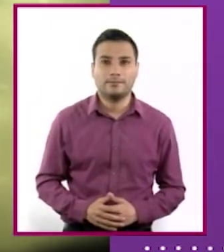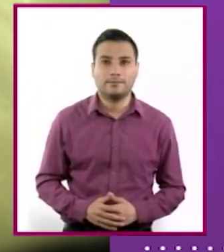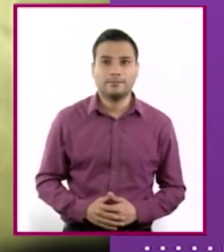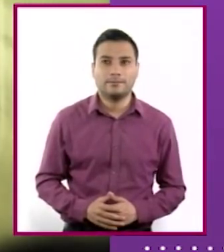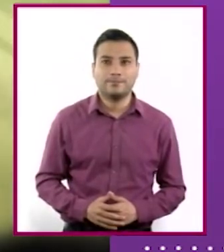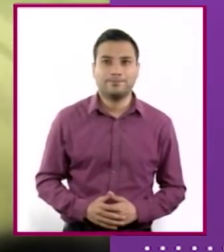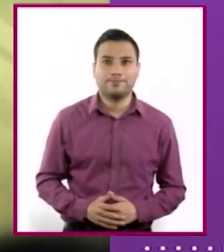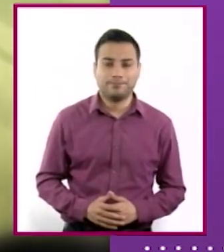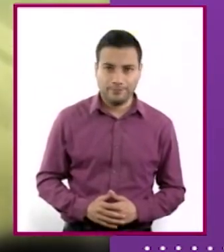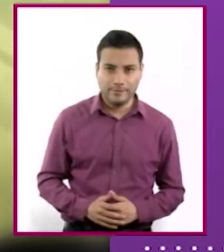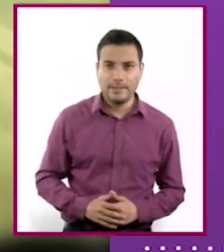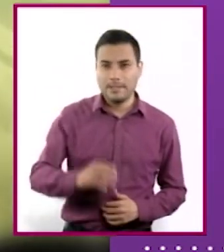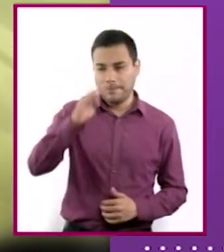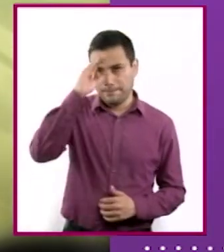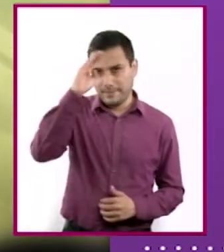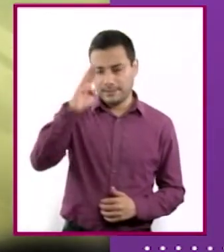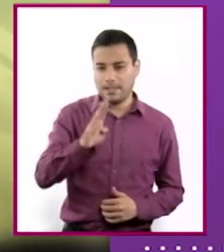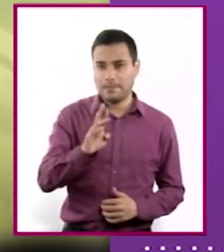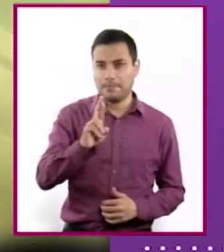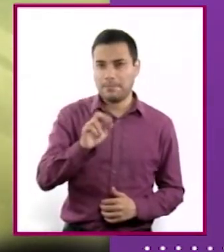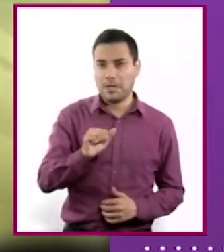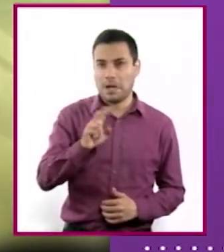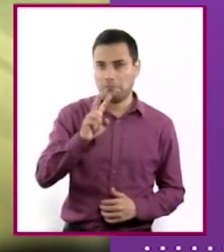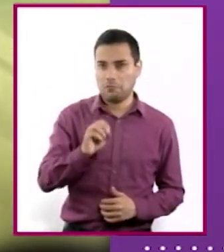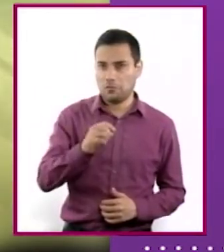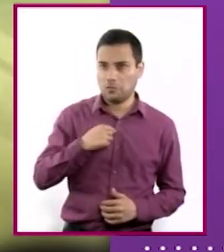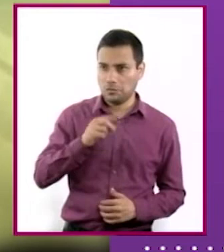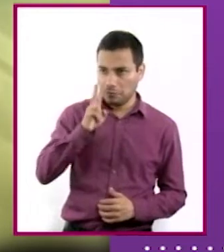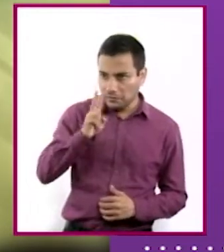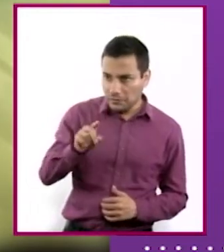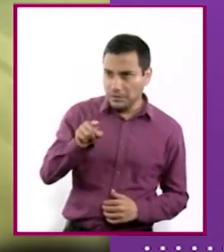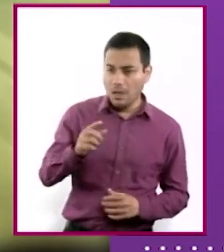I saw Mr. Bravo. He was very scared.